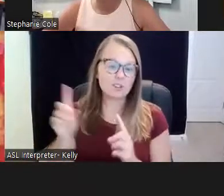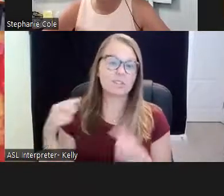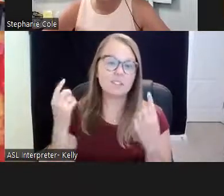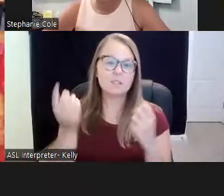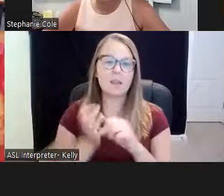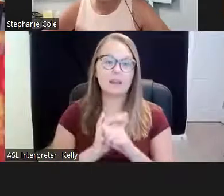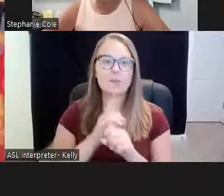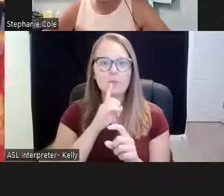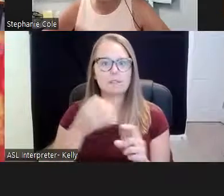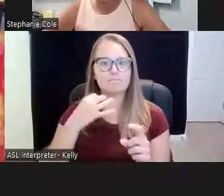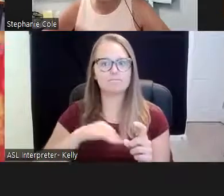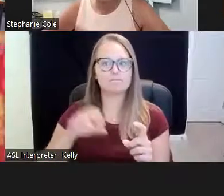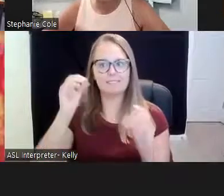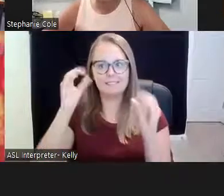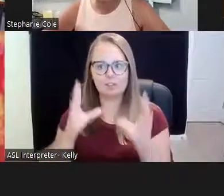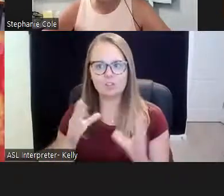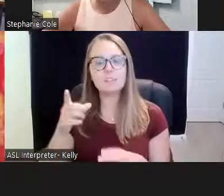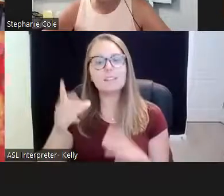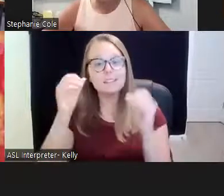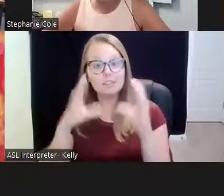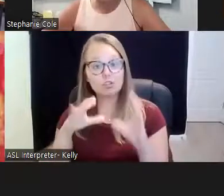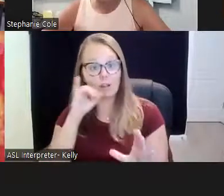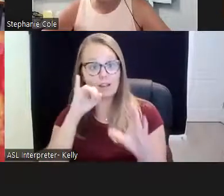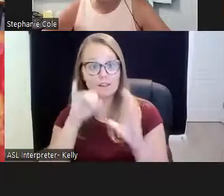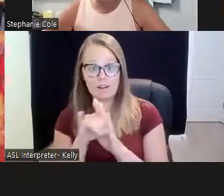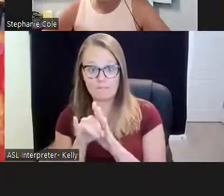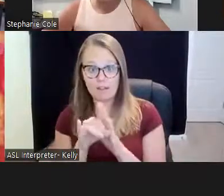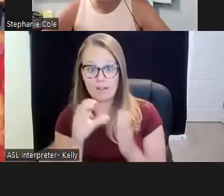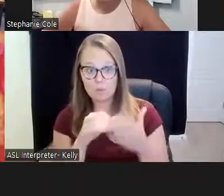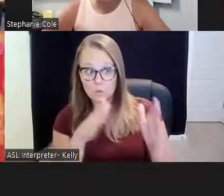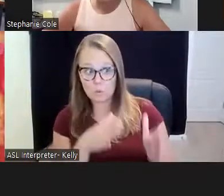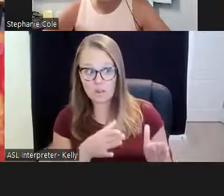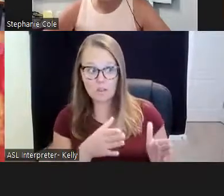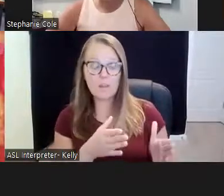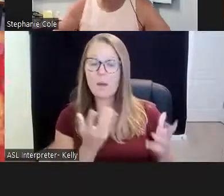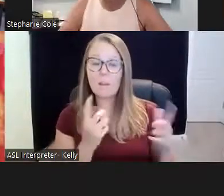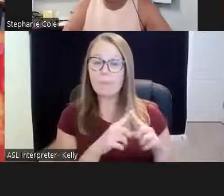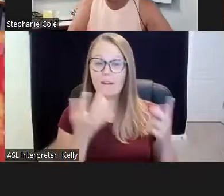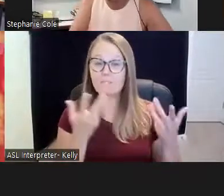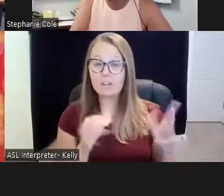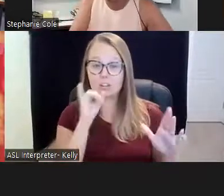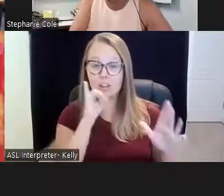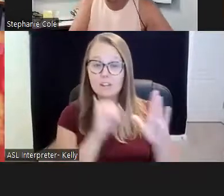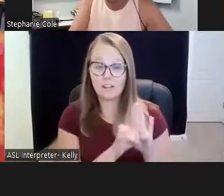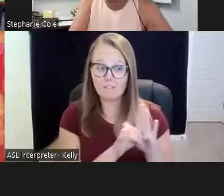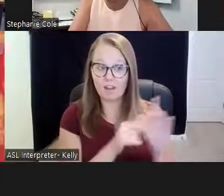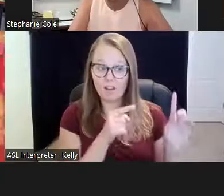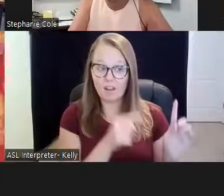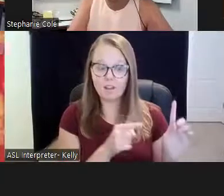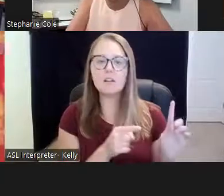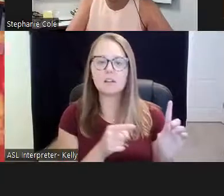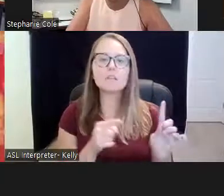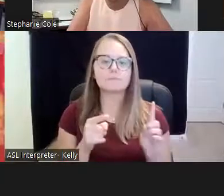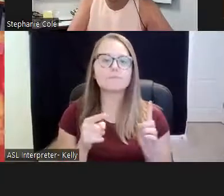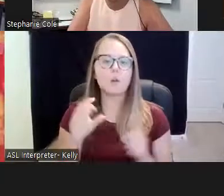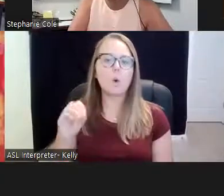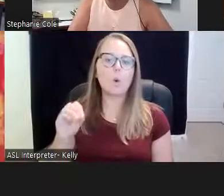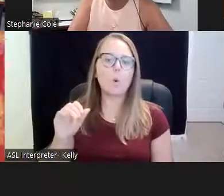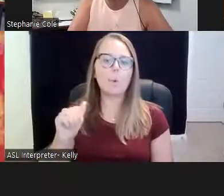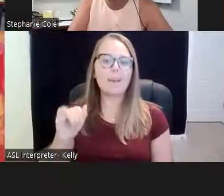them. Teachers assist in identifying the students, but after that, OASIS recruits, trains, and